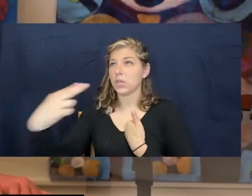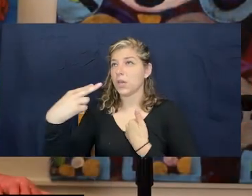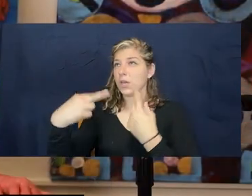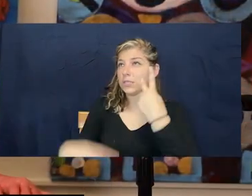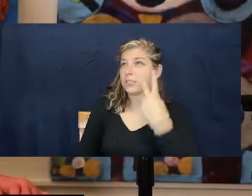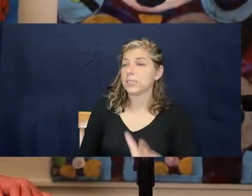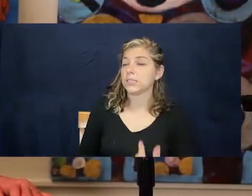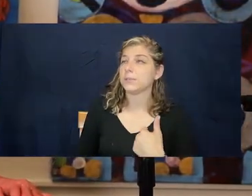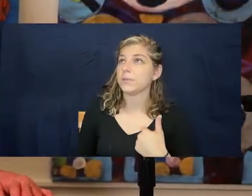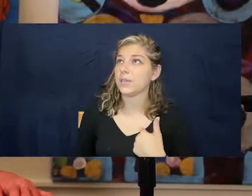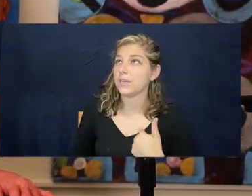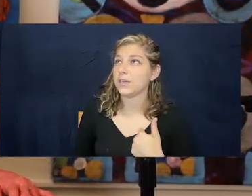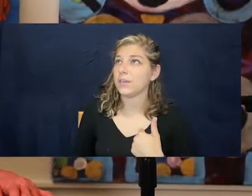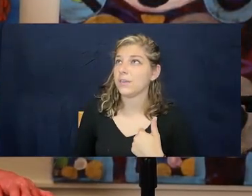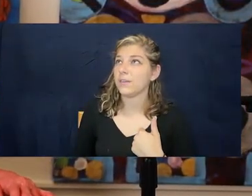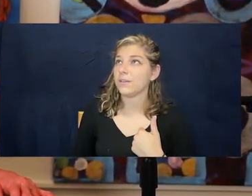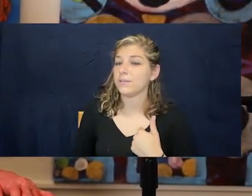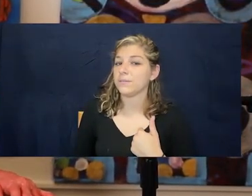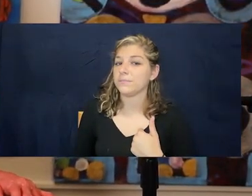insecurities.